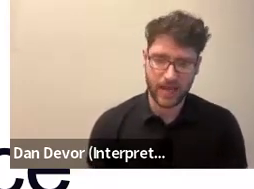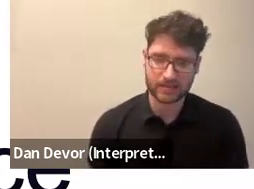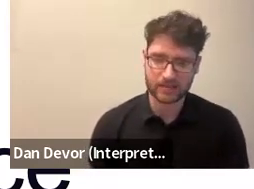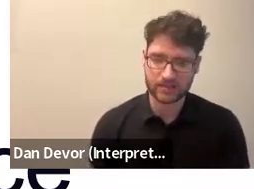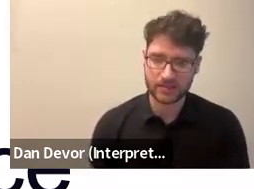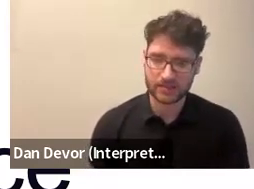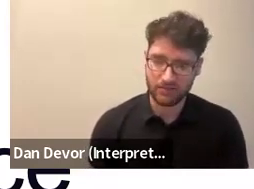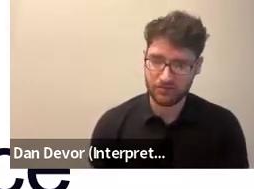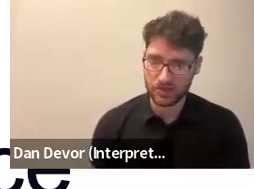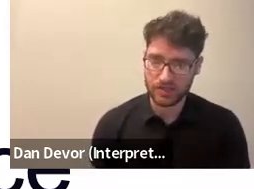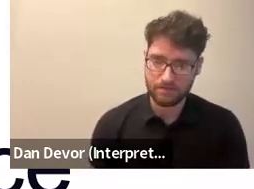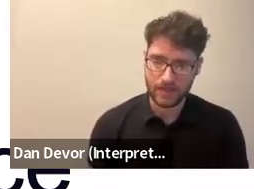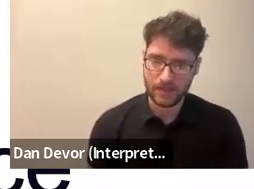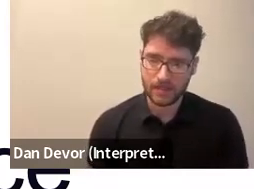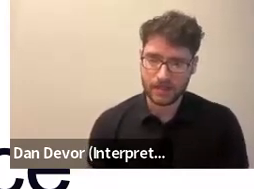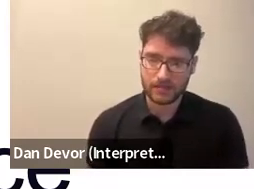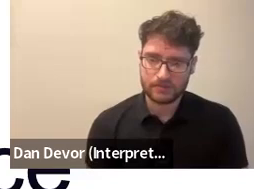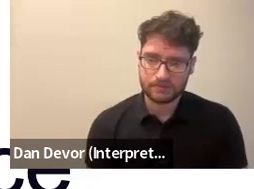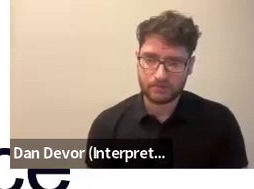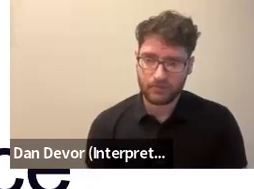that impacts the deaf community.